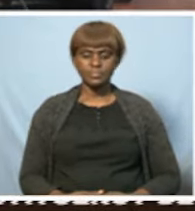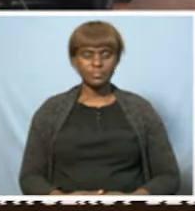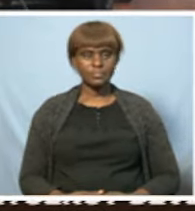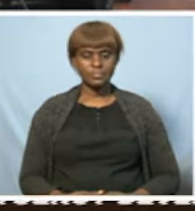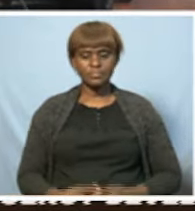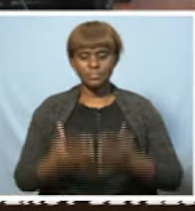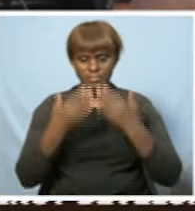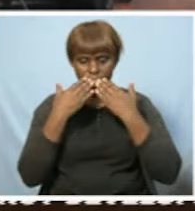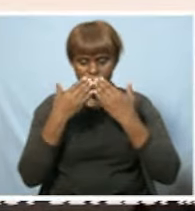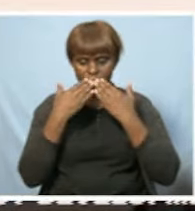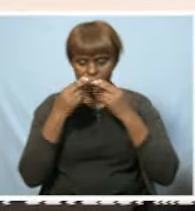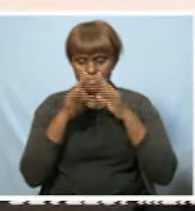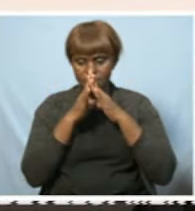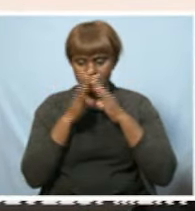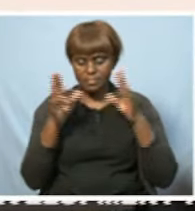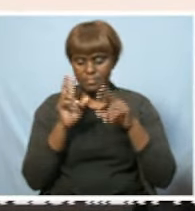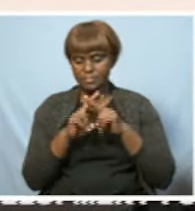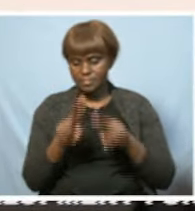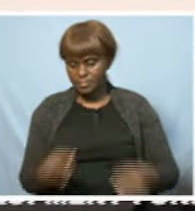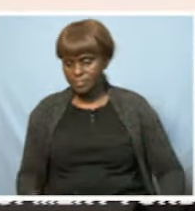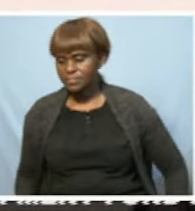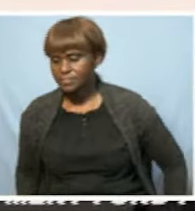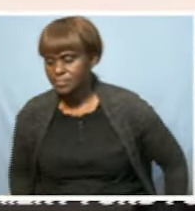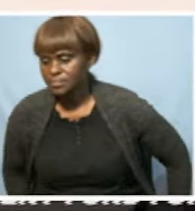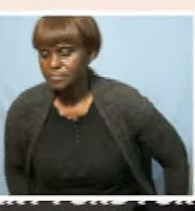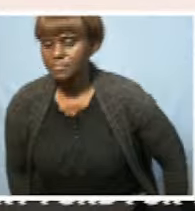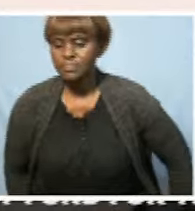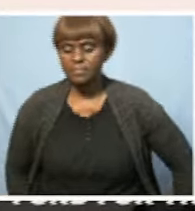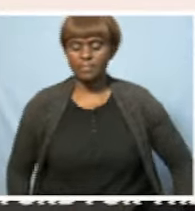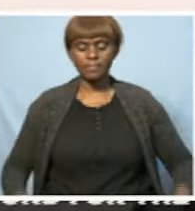Thank you very much, Chairperson, for that question.